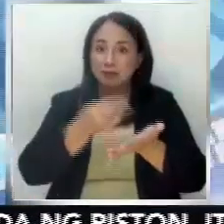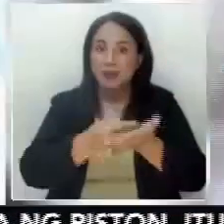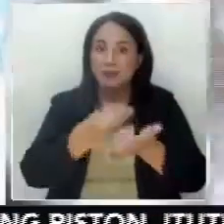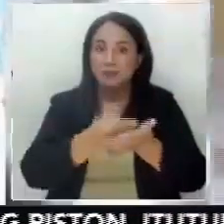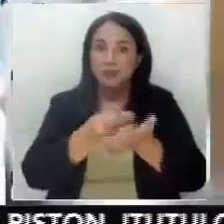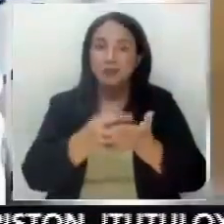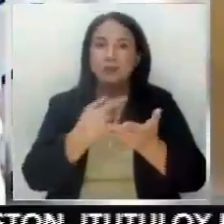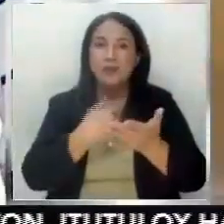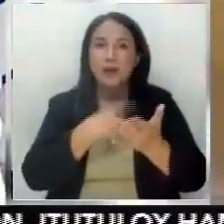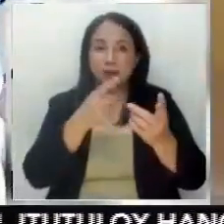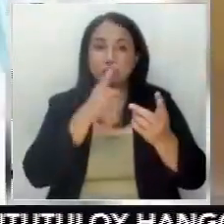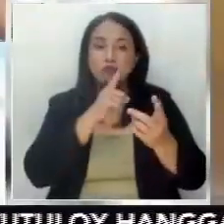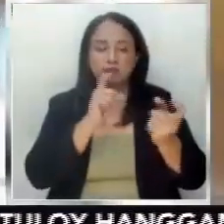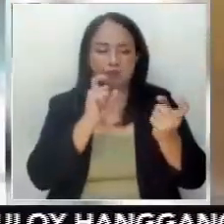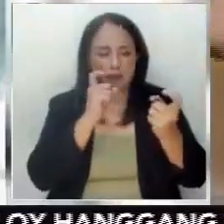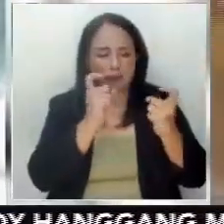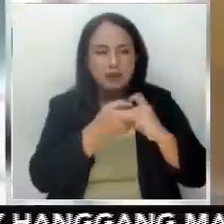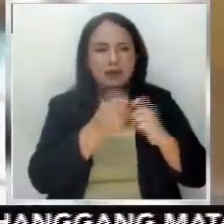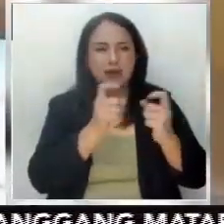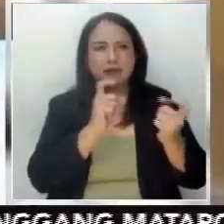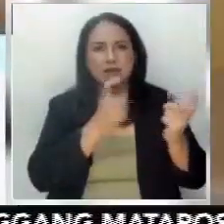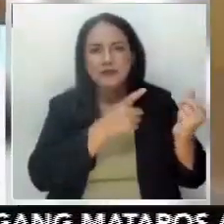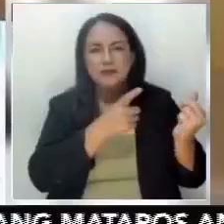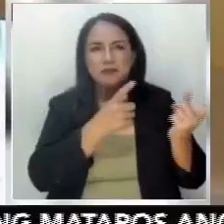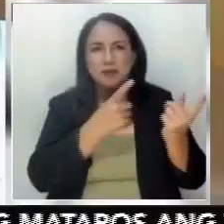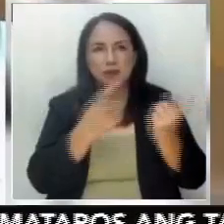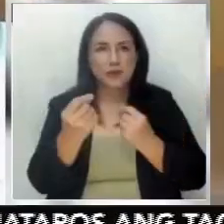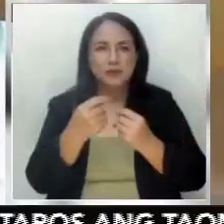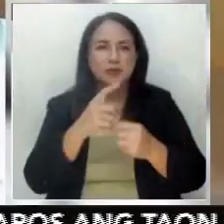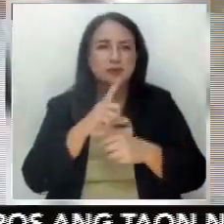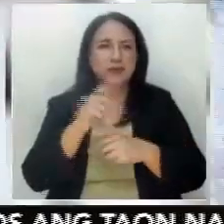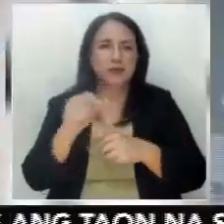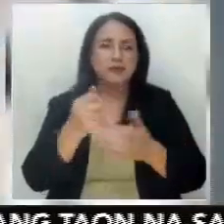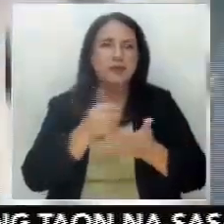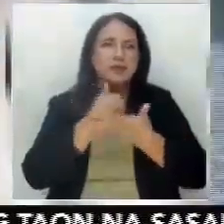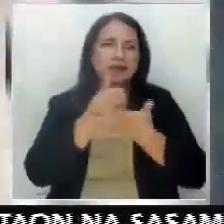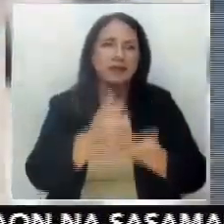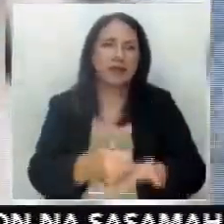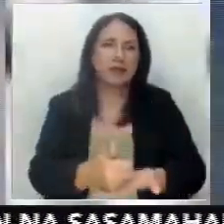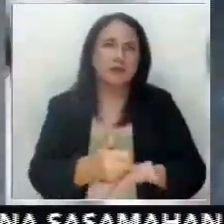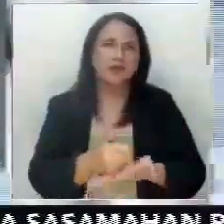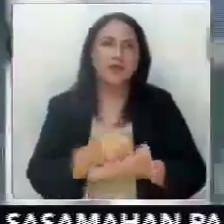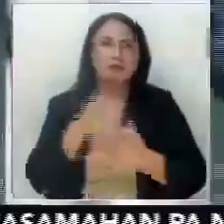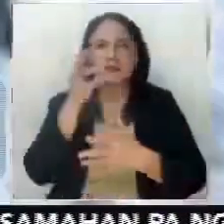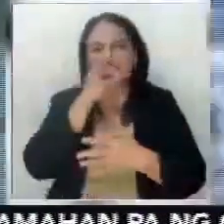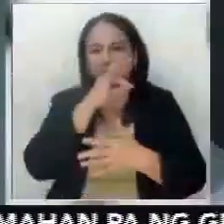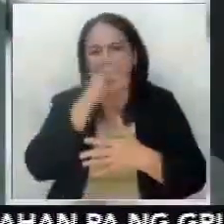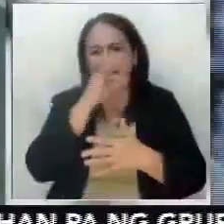life-size na po itong kanilang imbensyon and immediately makatulong sa mga Pilipino.